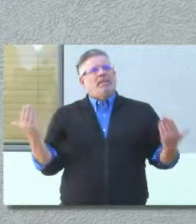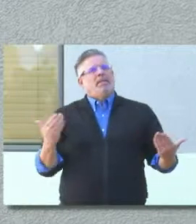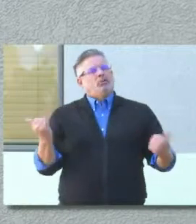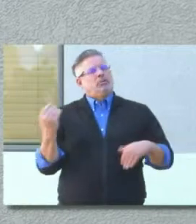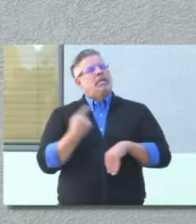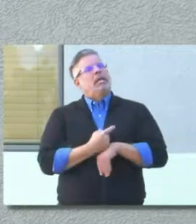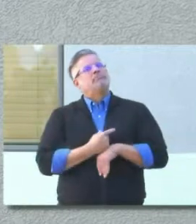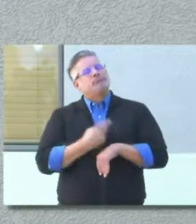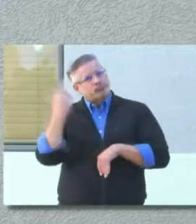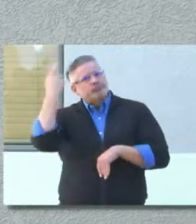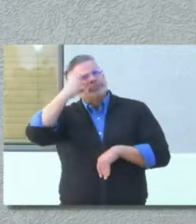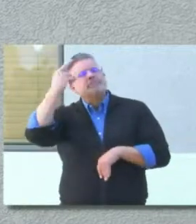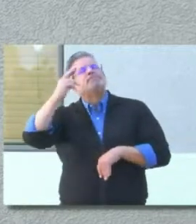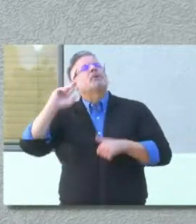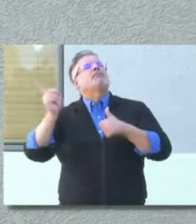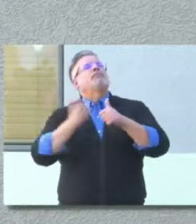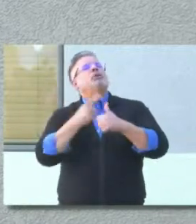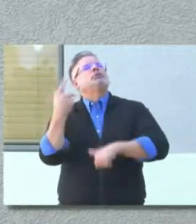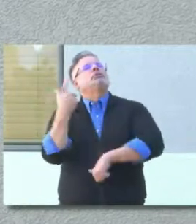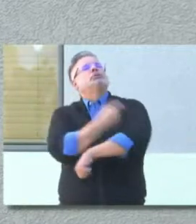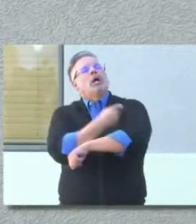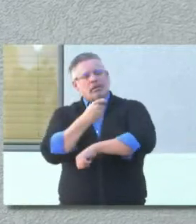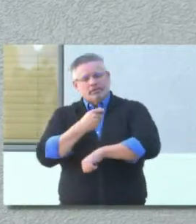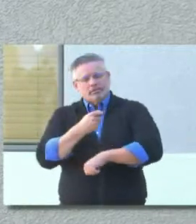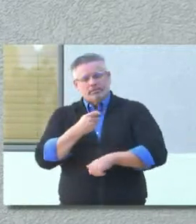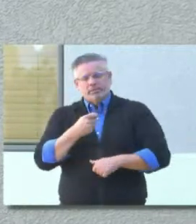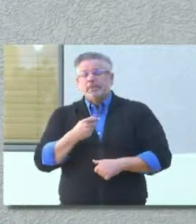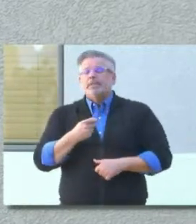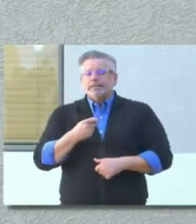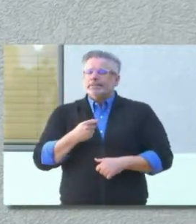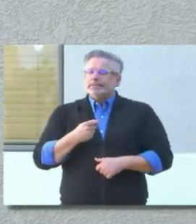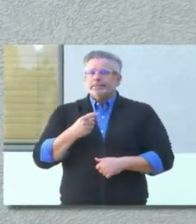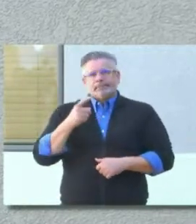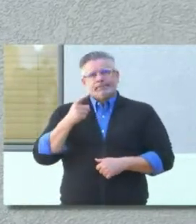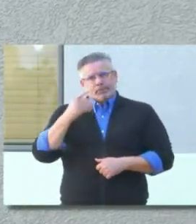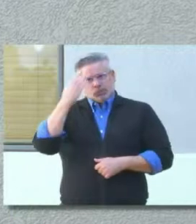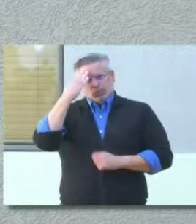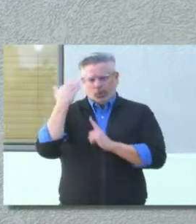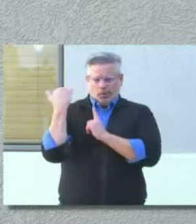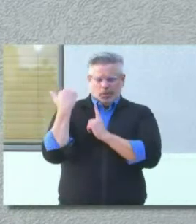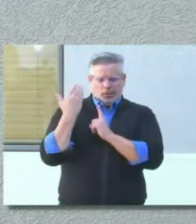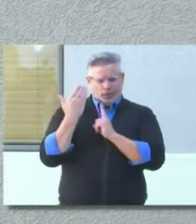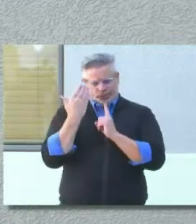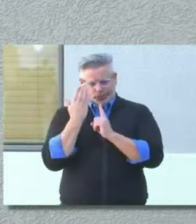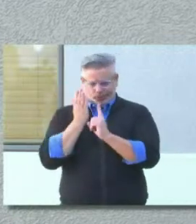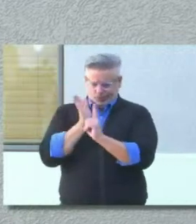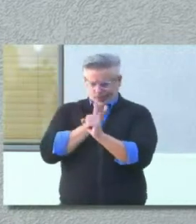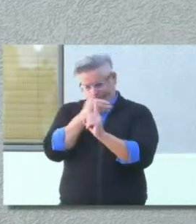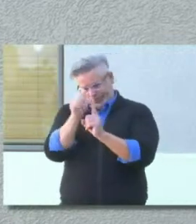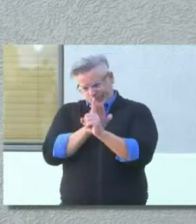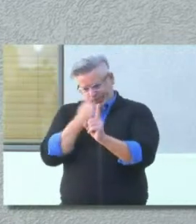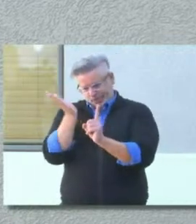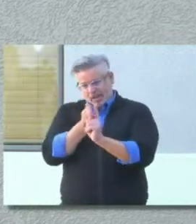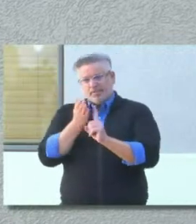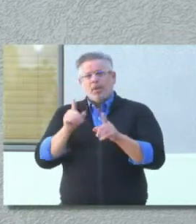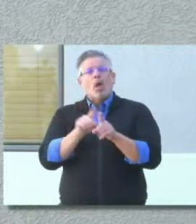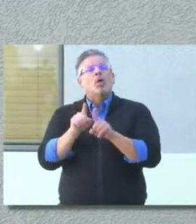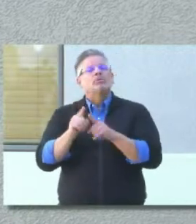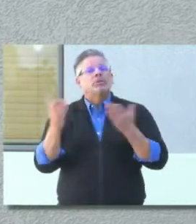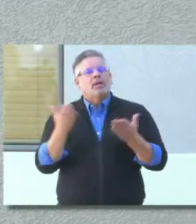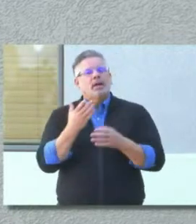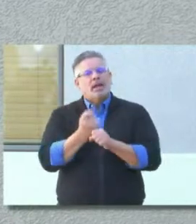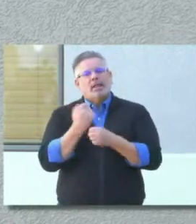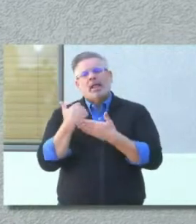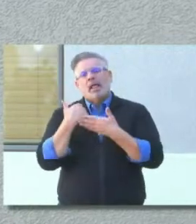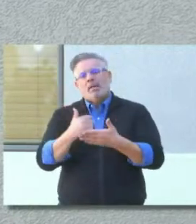today to get my first shot." He said, "It took me a little convincing, but I'm here and I'm happy I'm here." He said, "I'm also here to get a